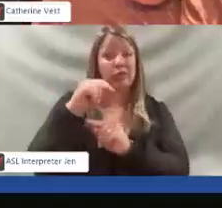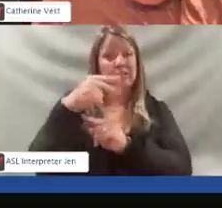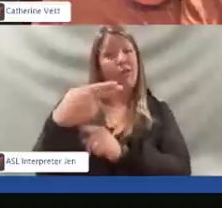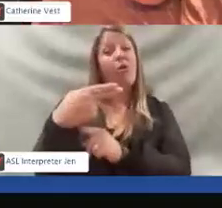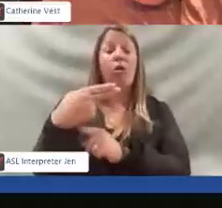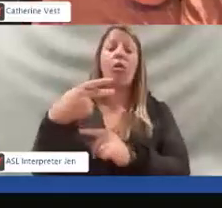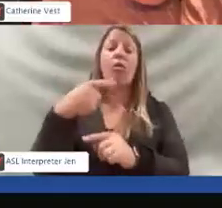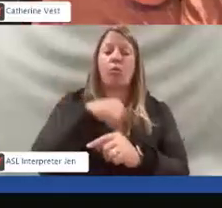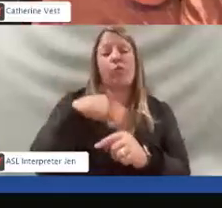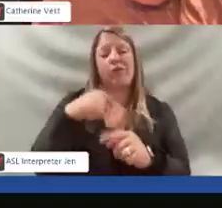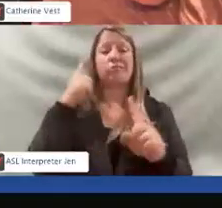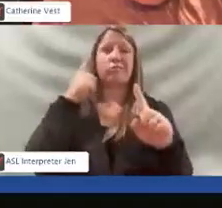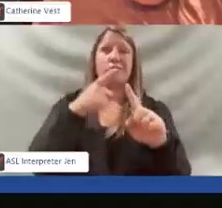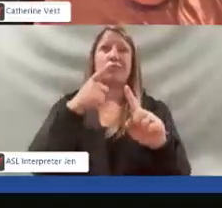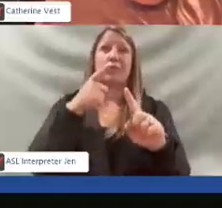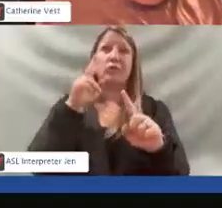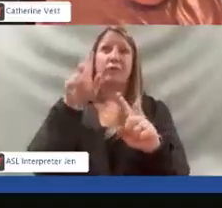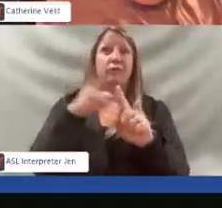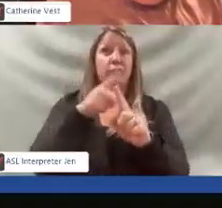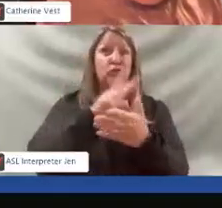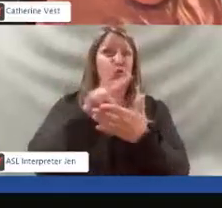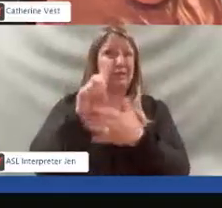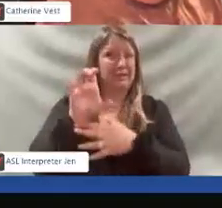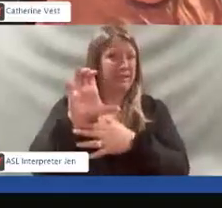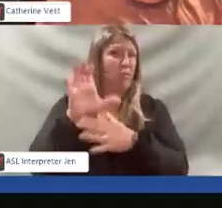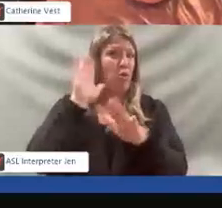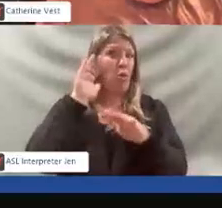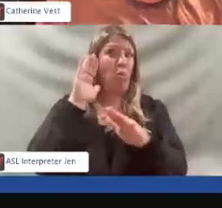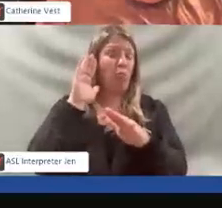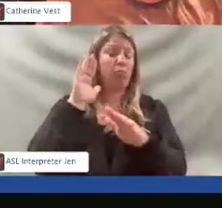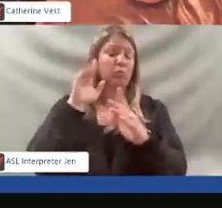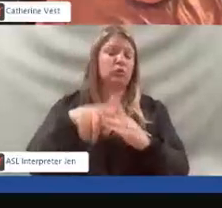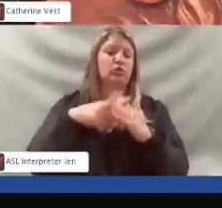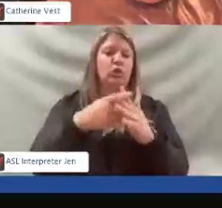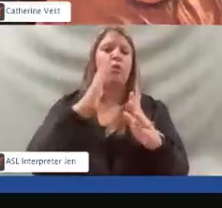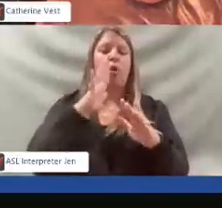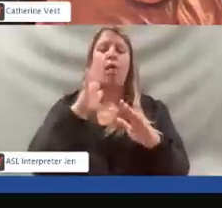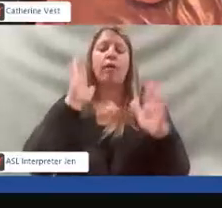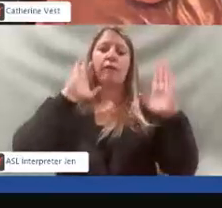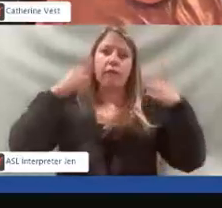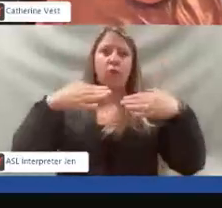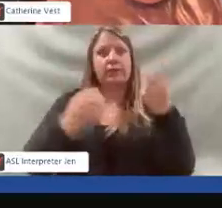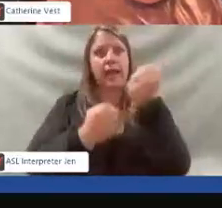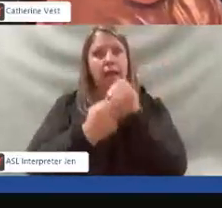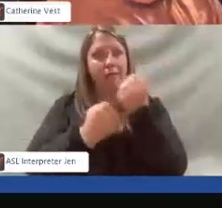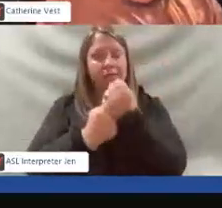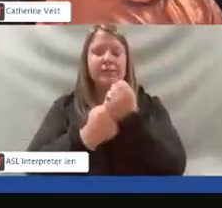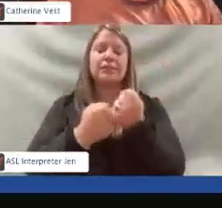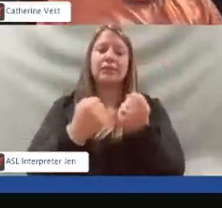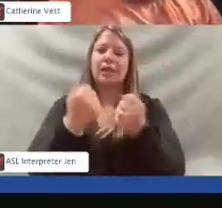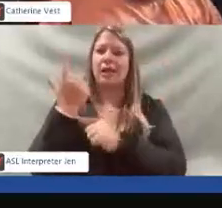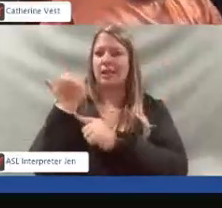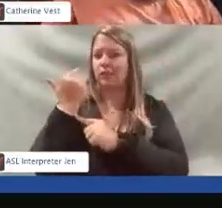we're aiming to have probably in the first 2 weeks of December. And that one's going to be focused on advocacy. If you remember last year,